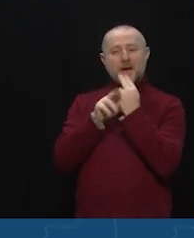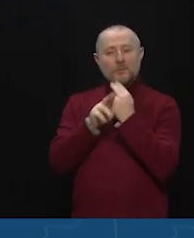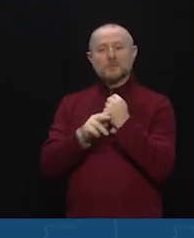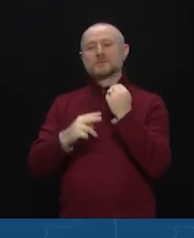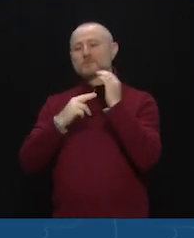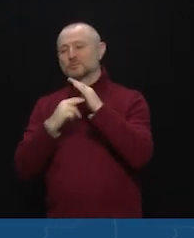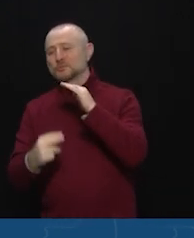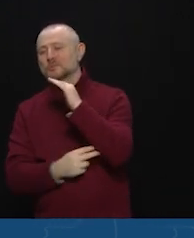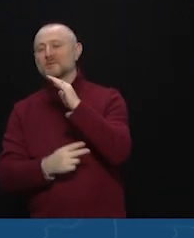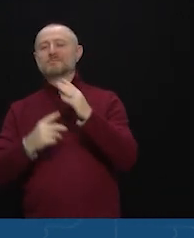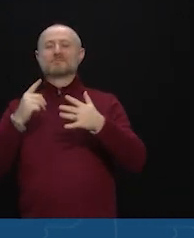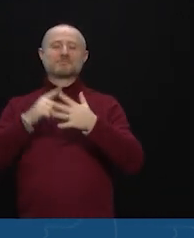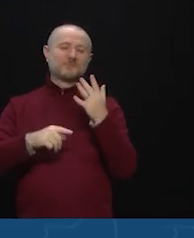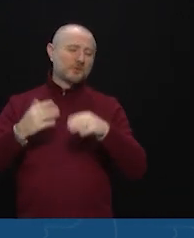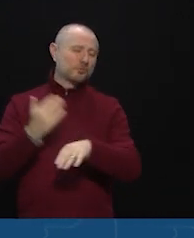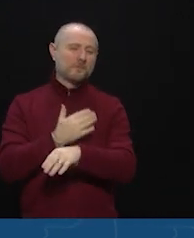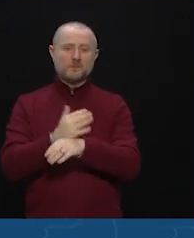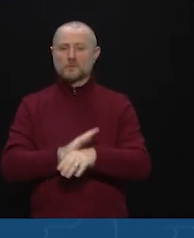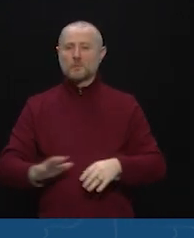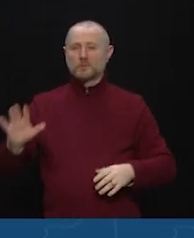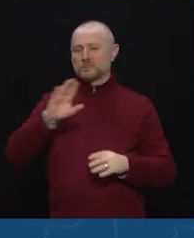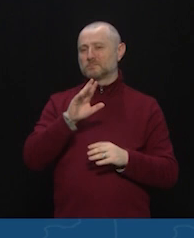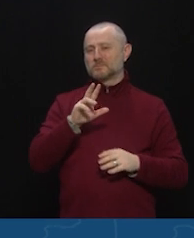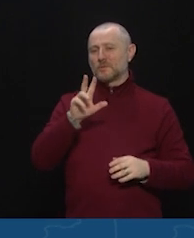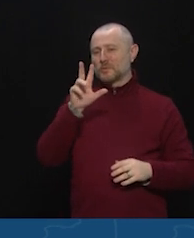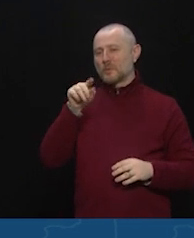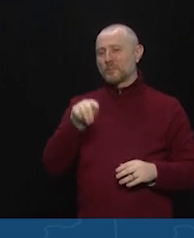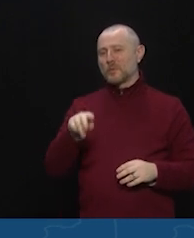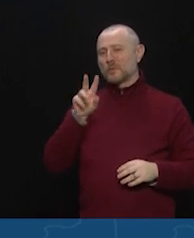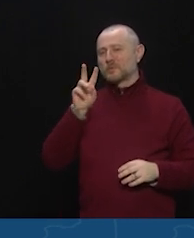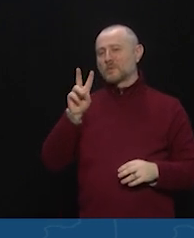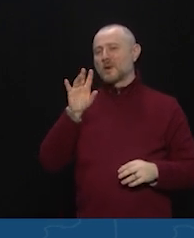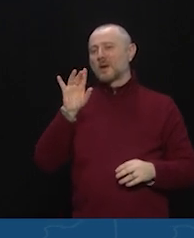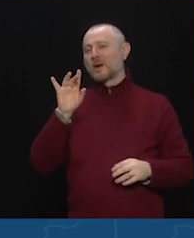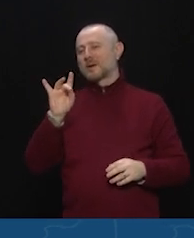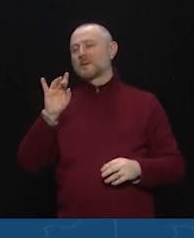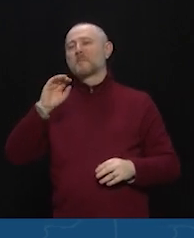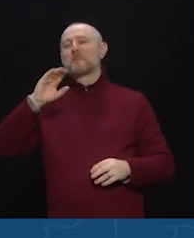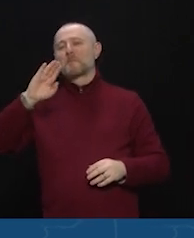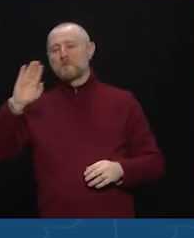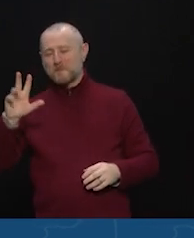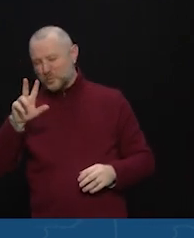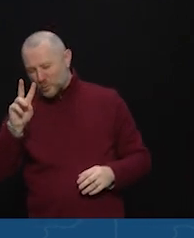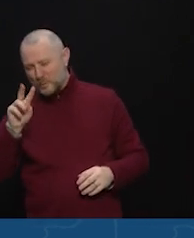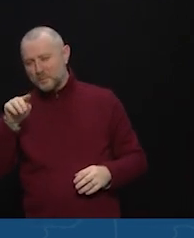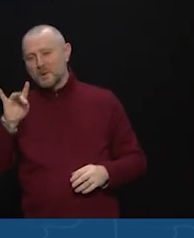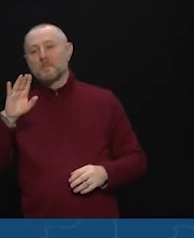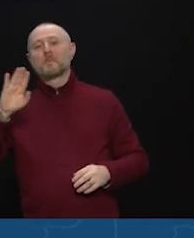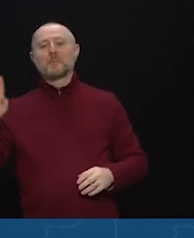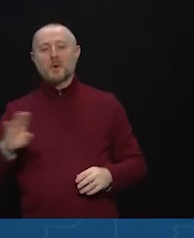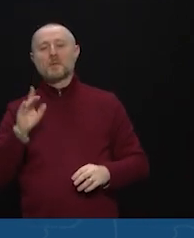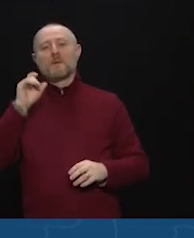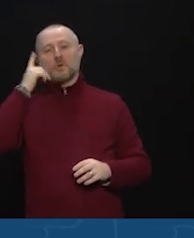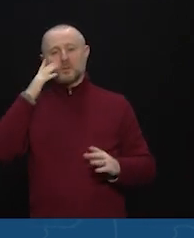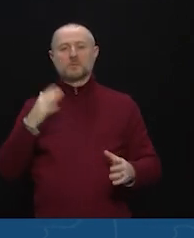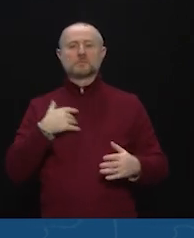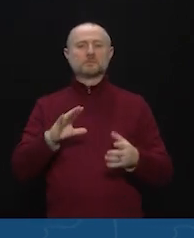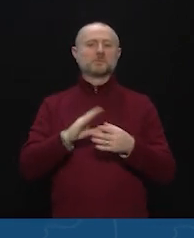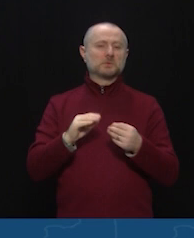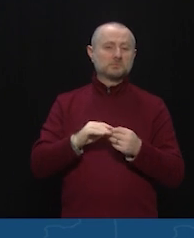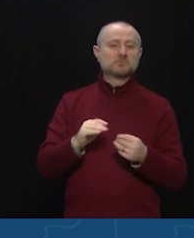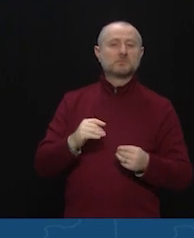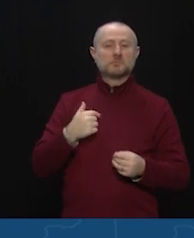the state. It's $32.8 billion, and we put some hard dollar funding in there, which the governor mentioned in her speech this